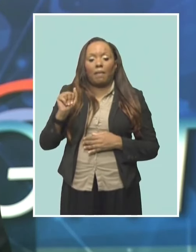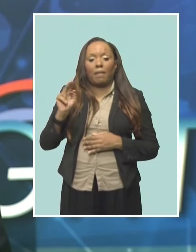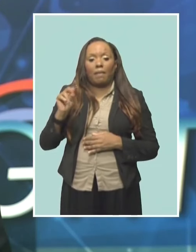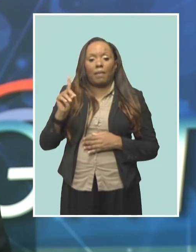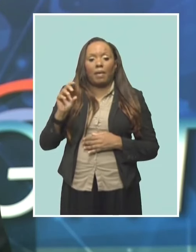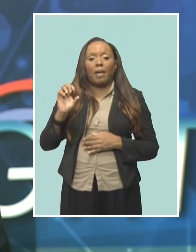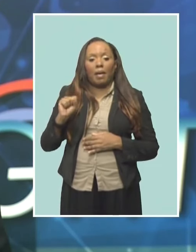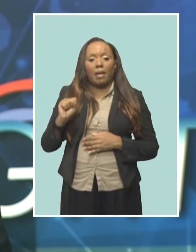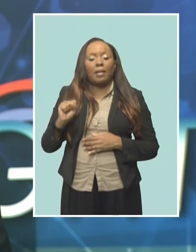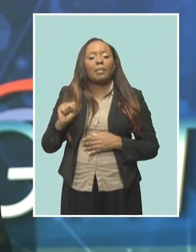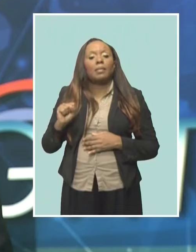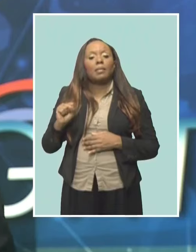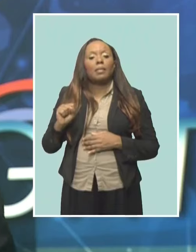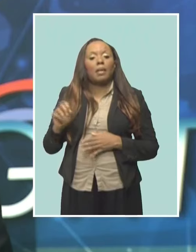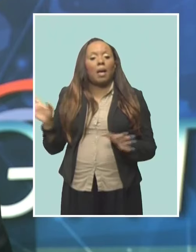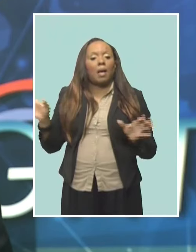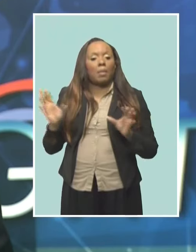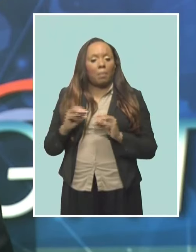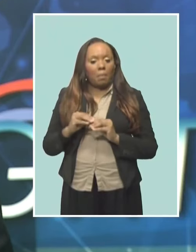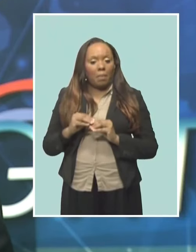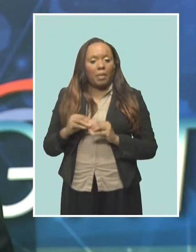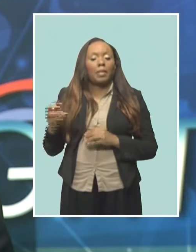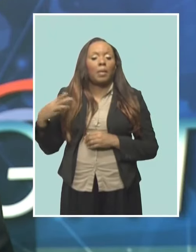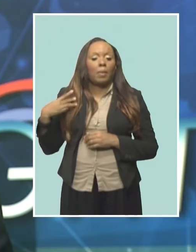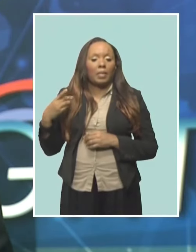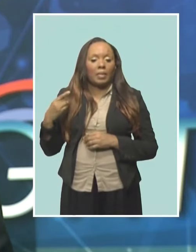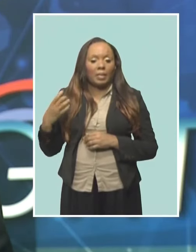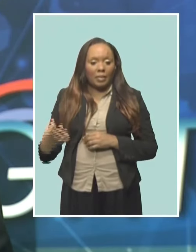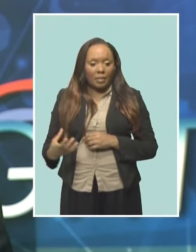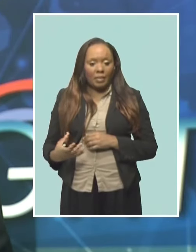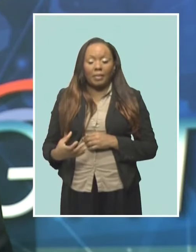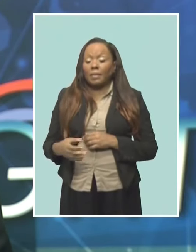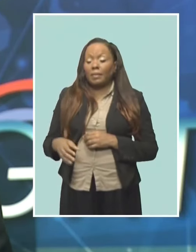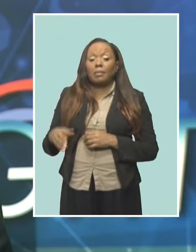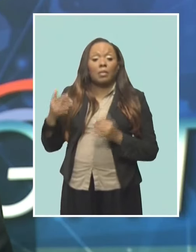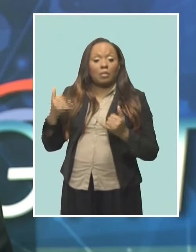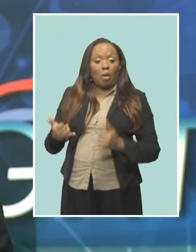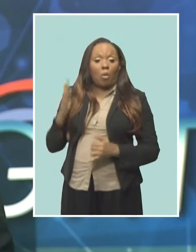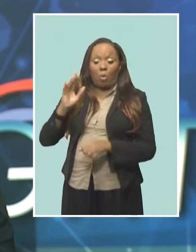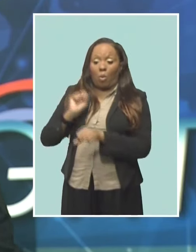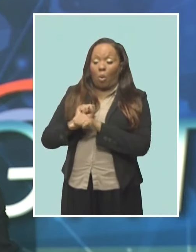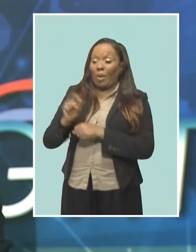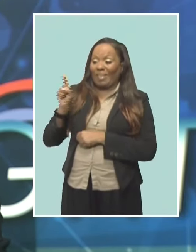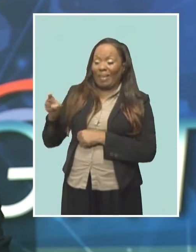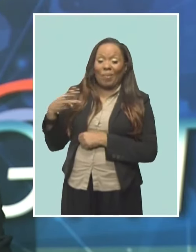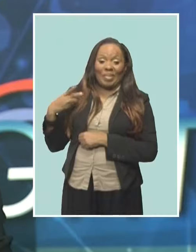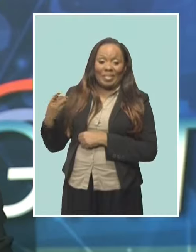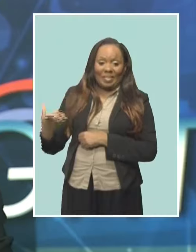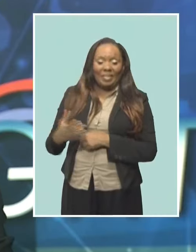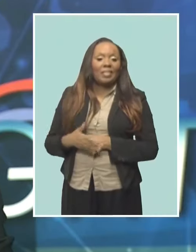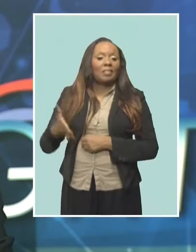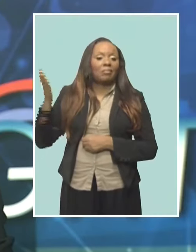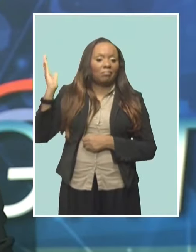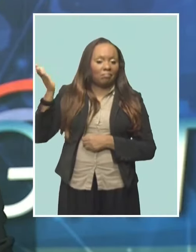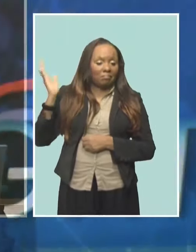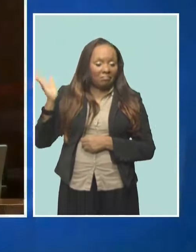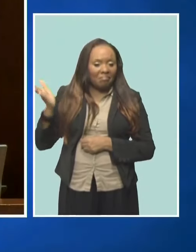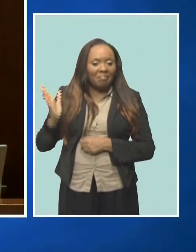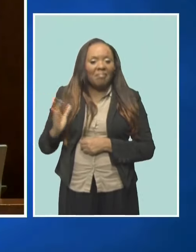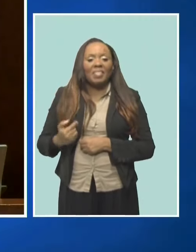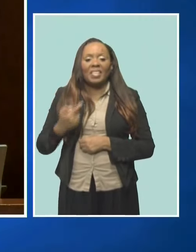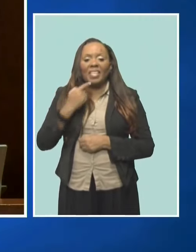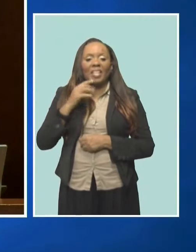Luis Almagro in a ceremony at the organization's headquarters in Washington, D.C. In his address, Ambassador Fernandez